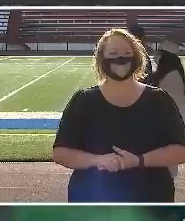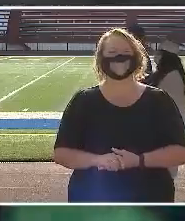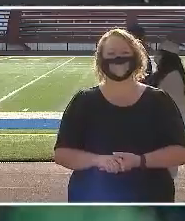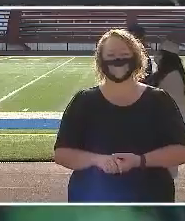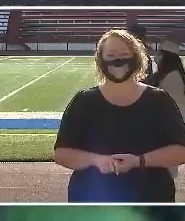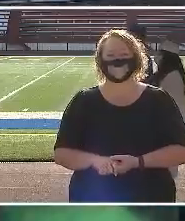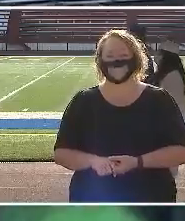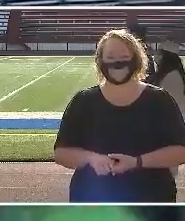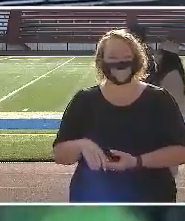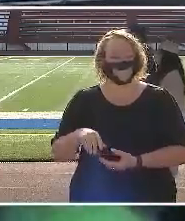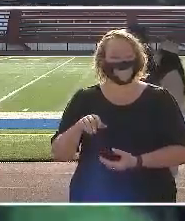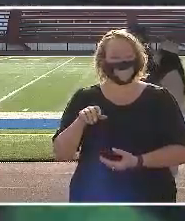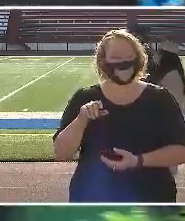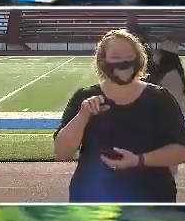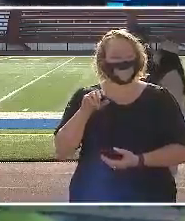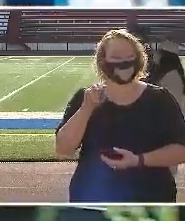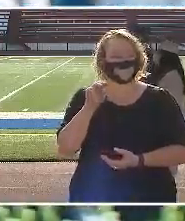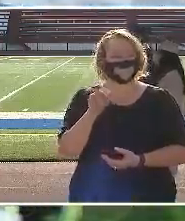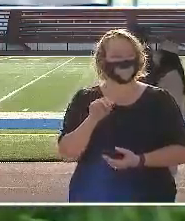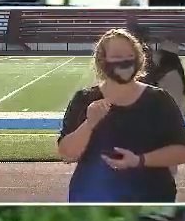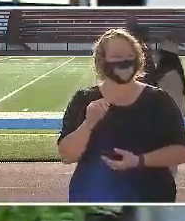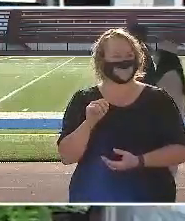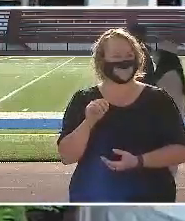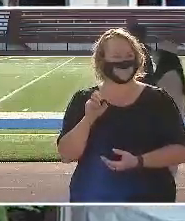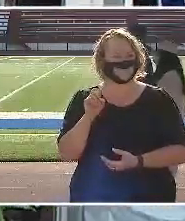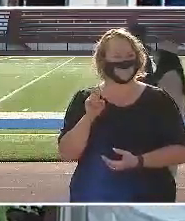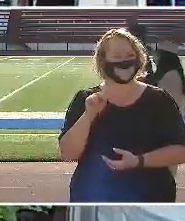Yaritzi Rivera.